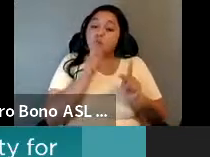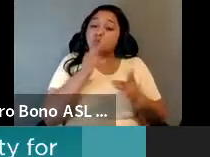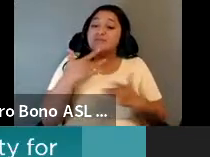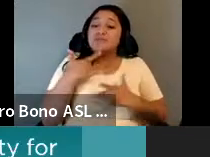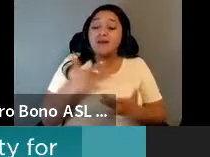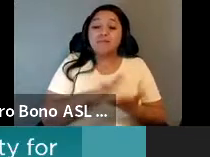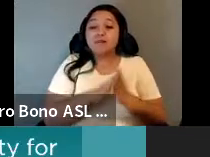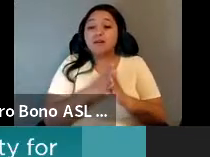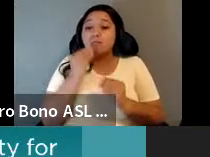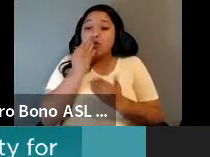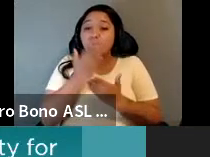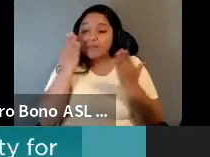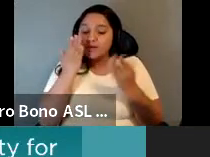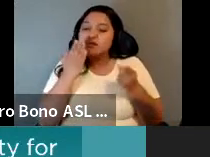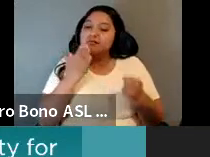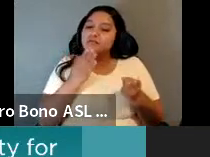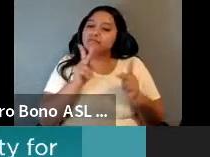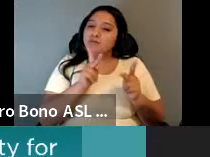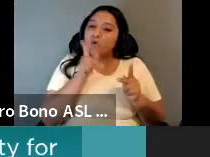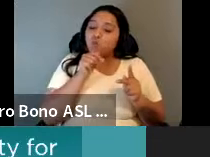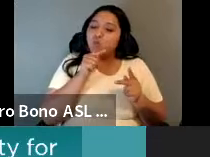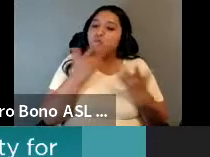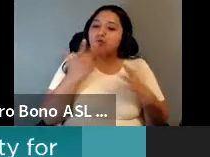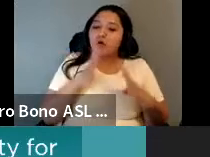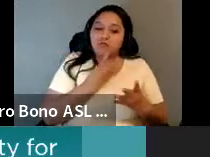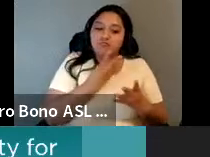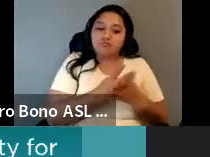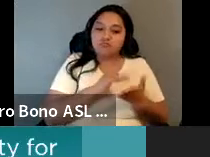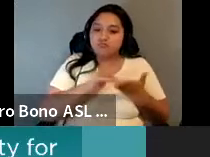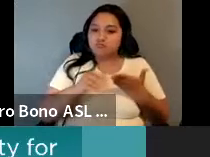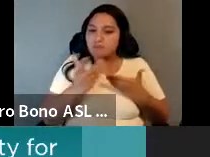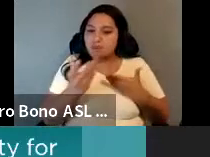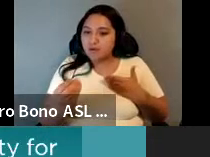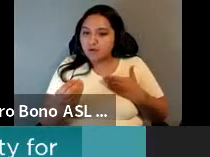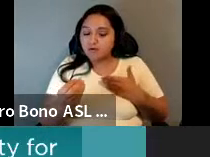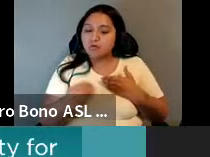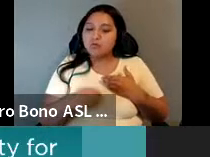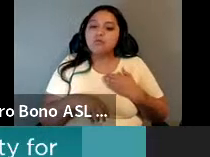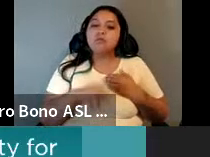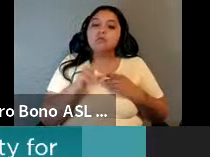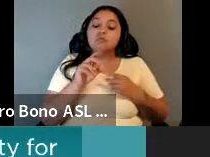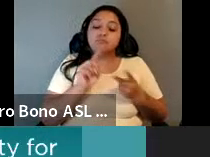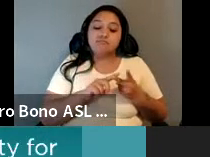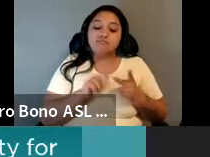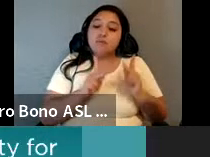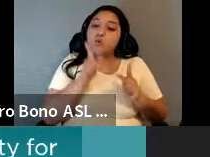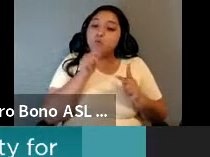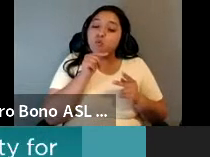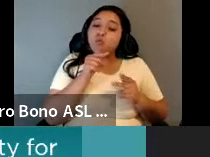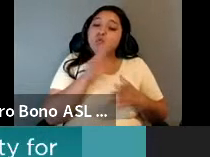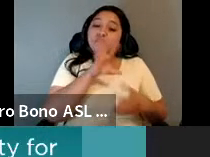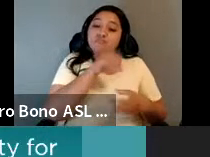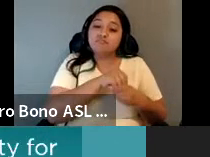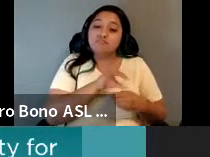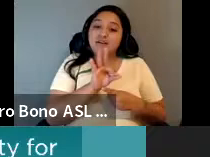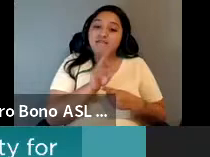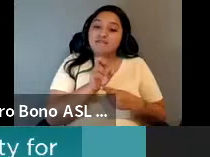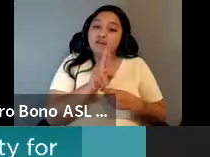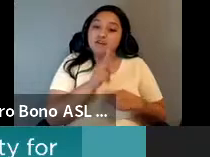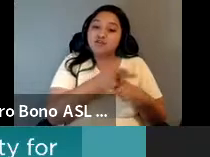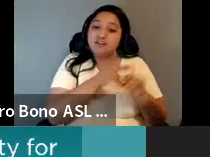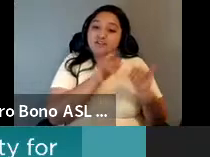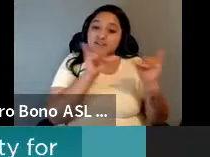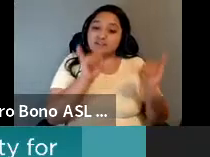are re-entering from incarceration, folks that are exiting foster care, and folks that are exiting the